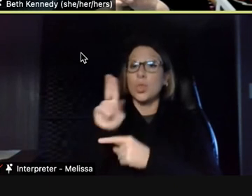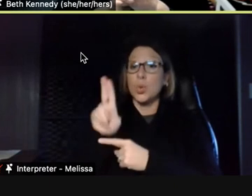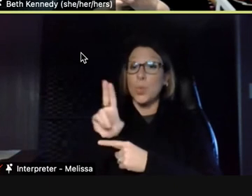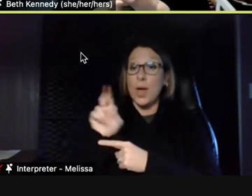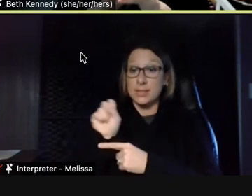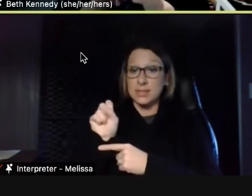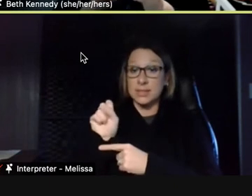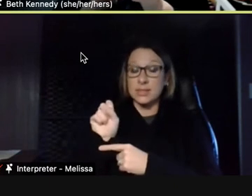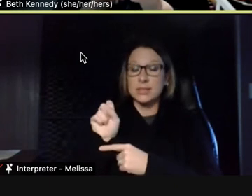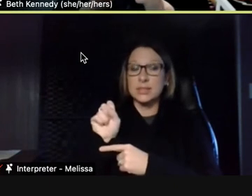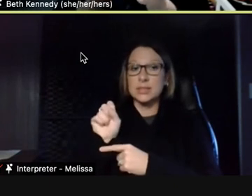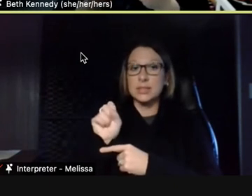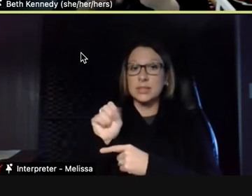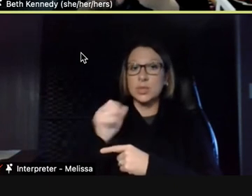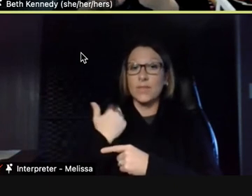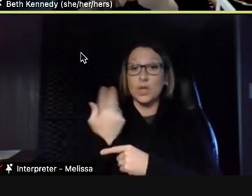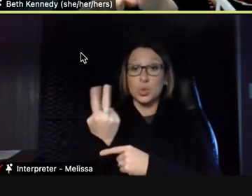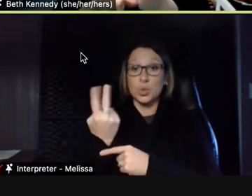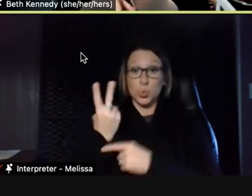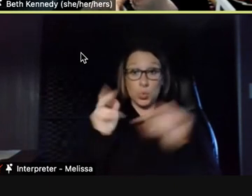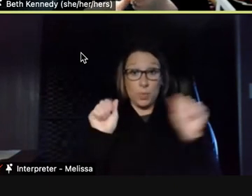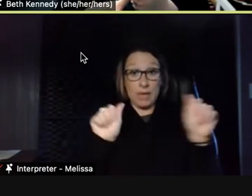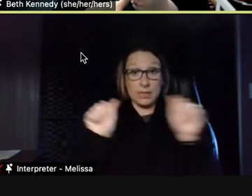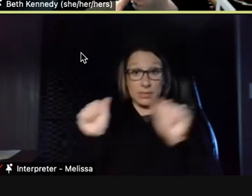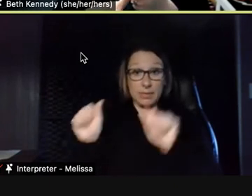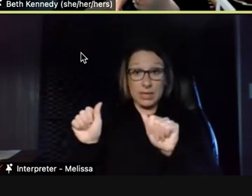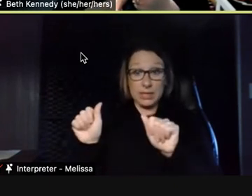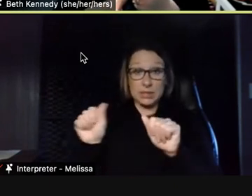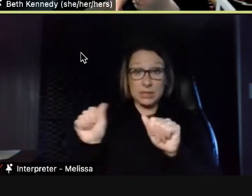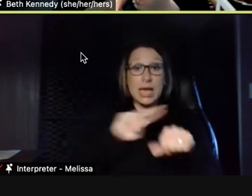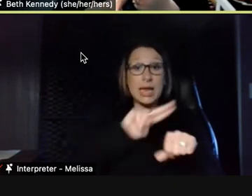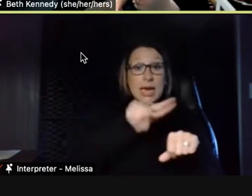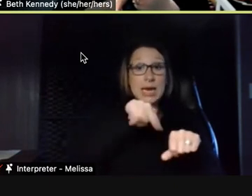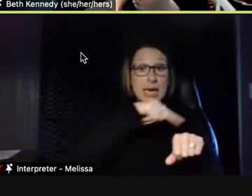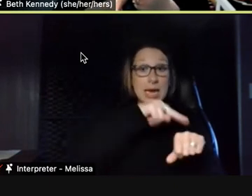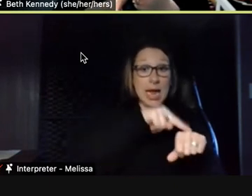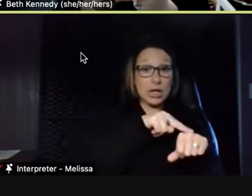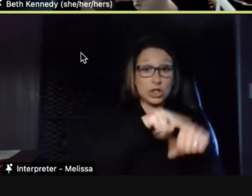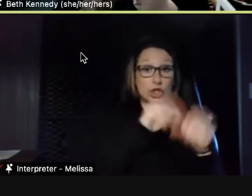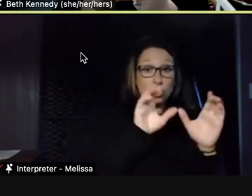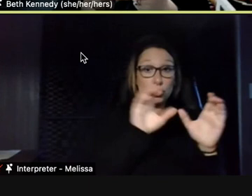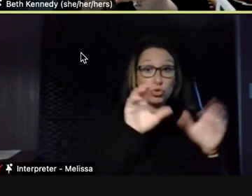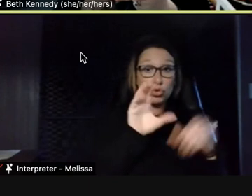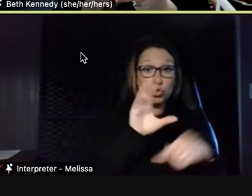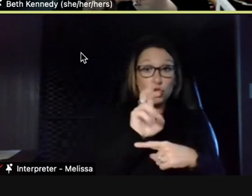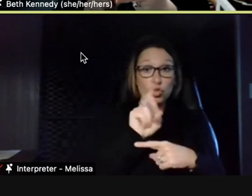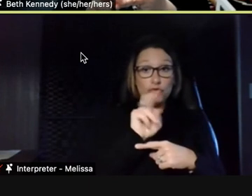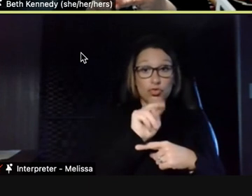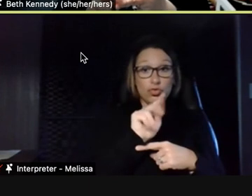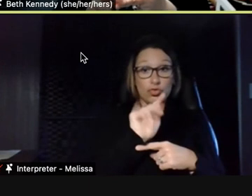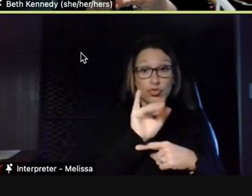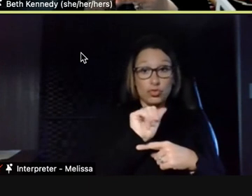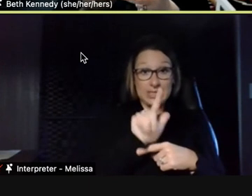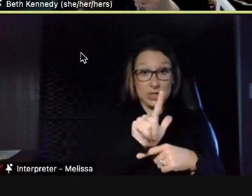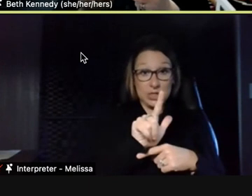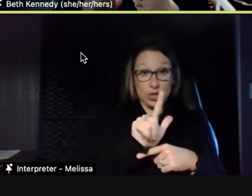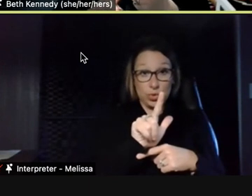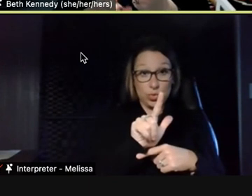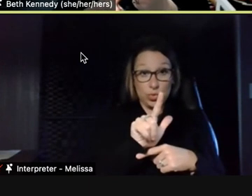have 2 possibilities. You can get a national credential, you can get a national